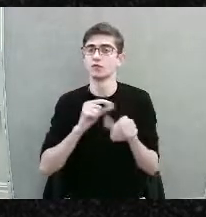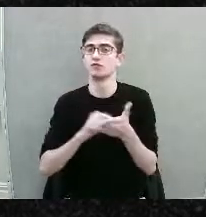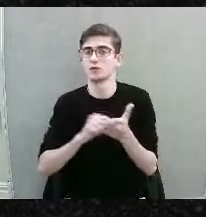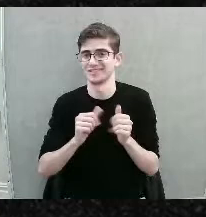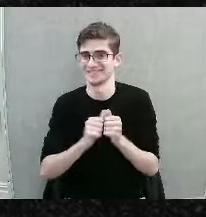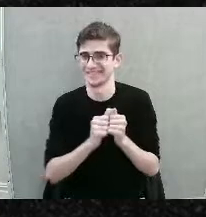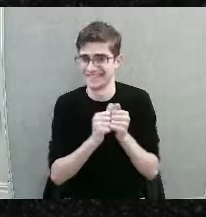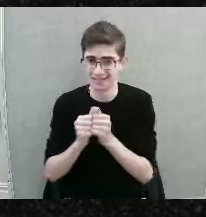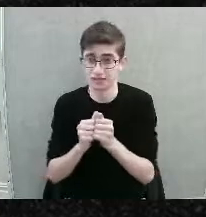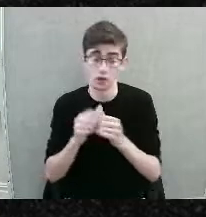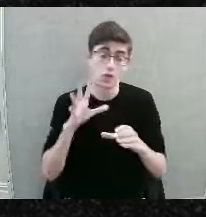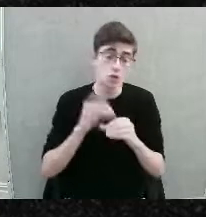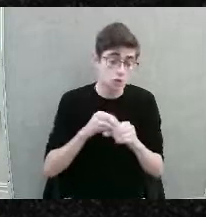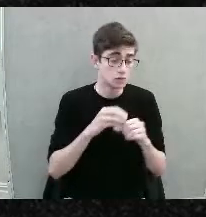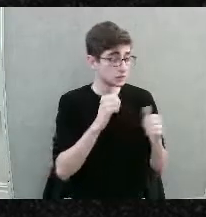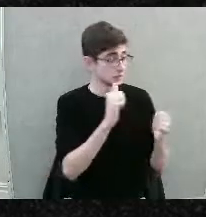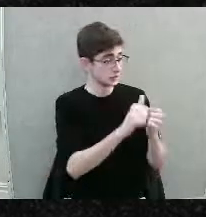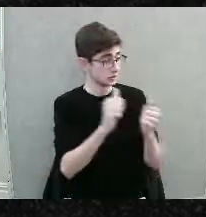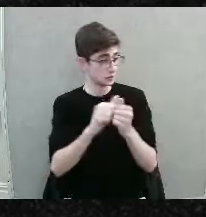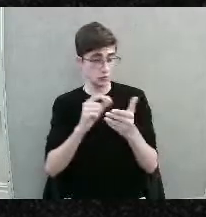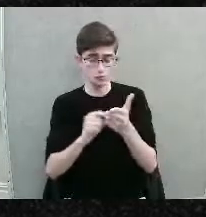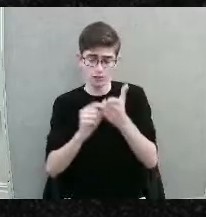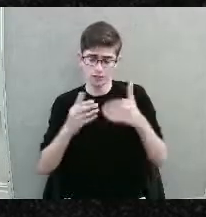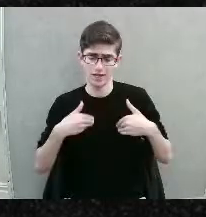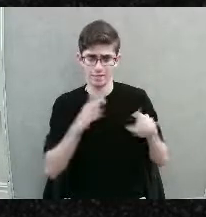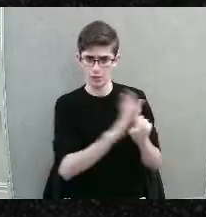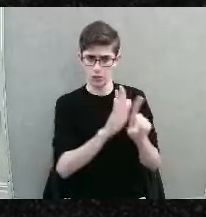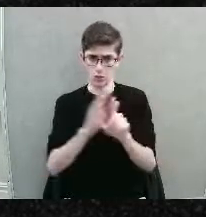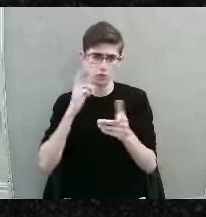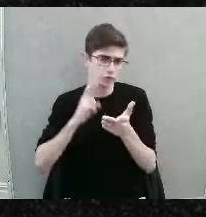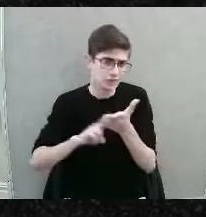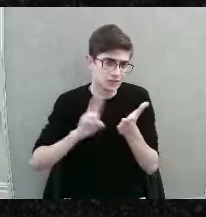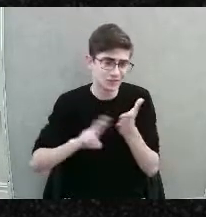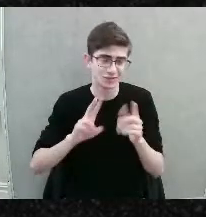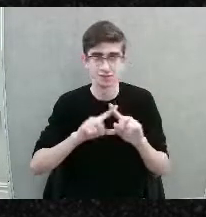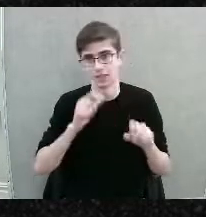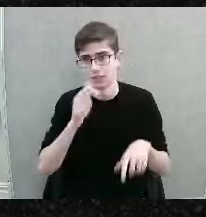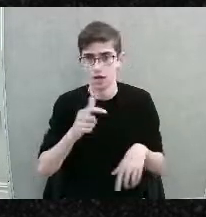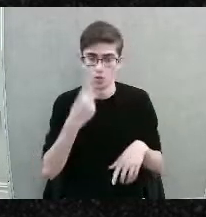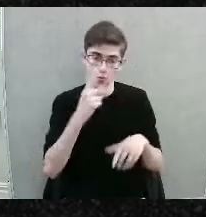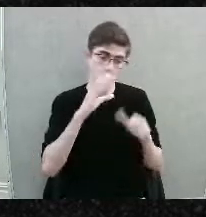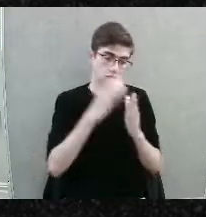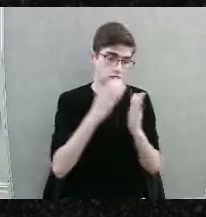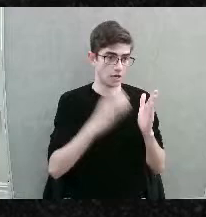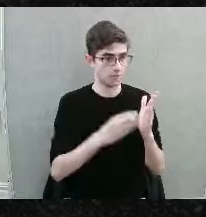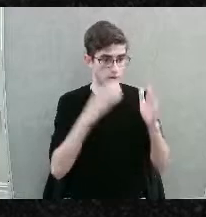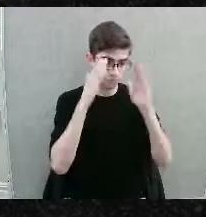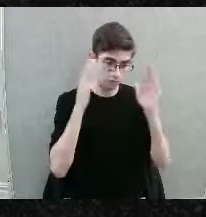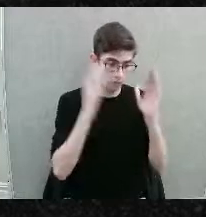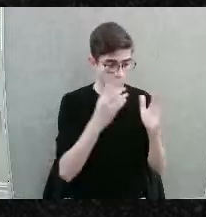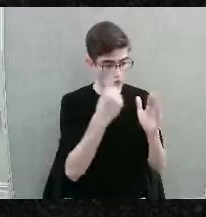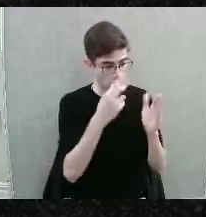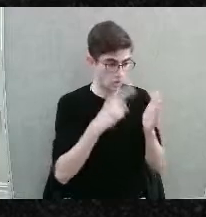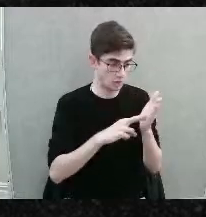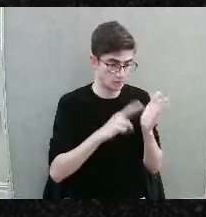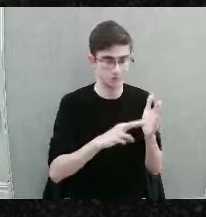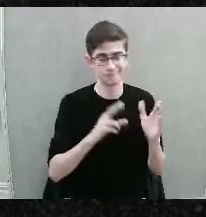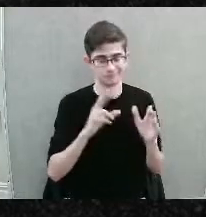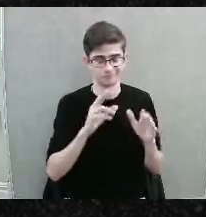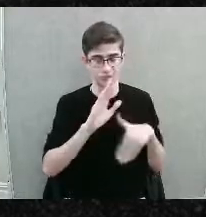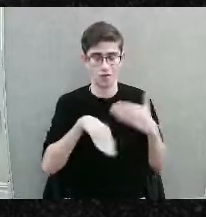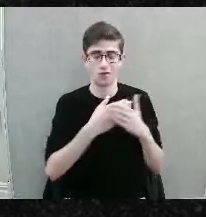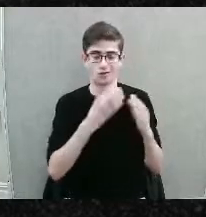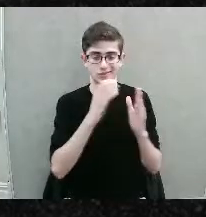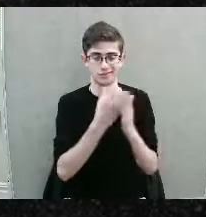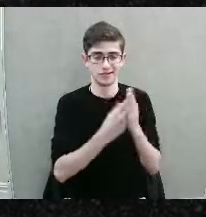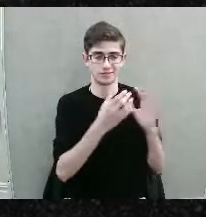the individual research of each of the contributors, but they do not, but they're synthetic chapters, right? So